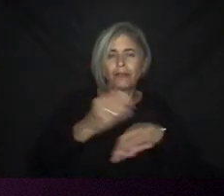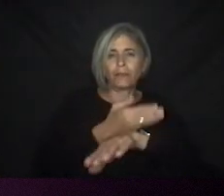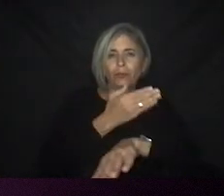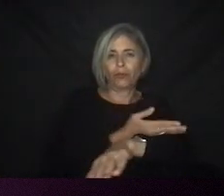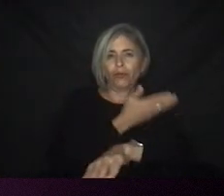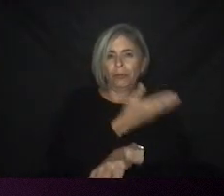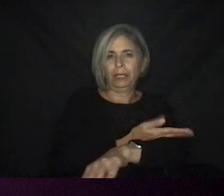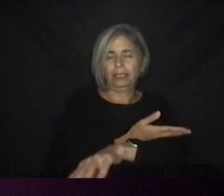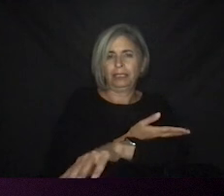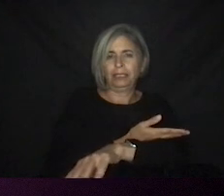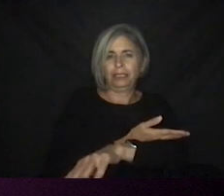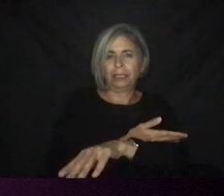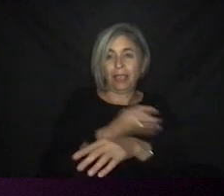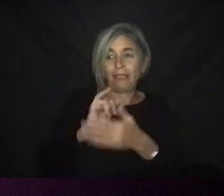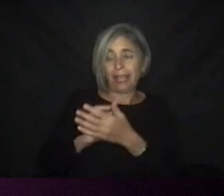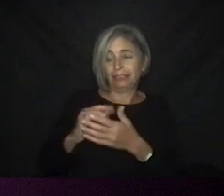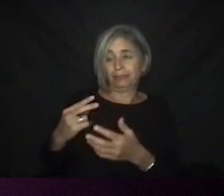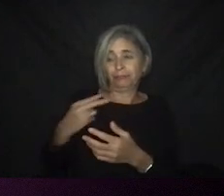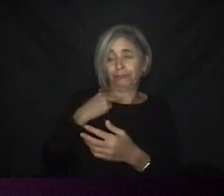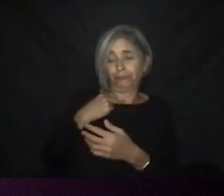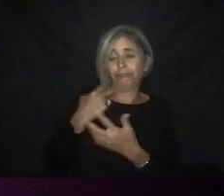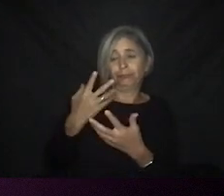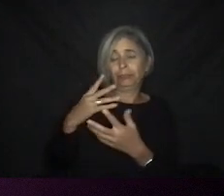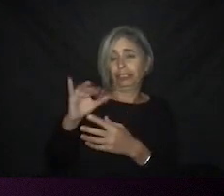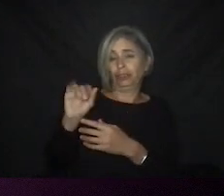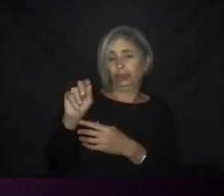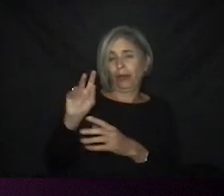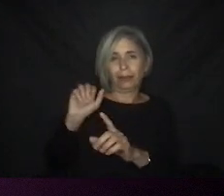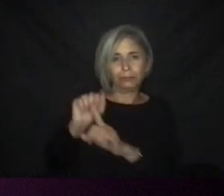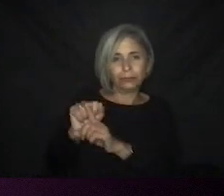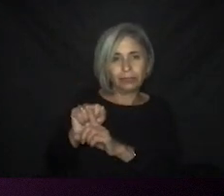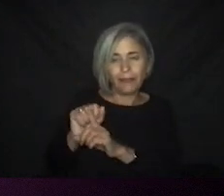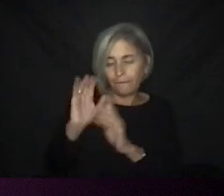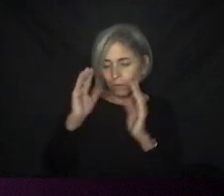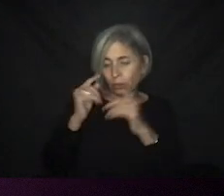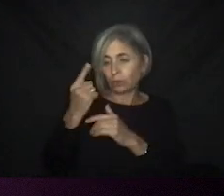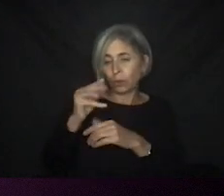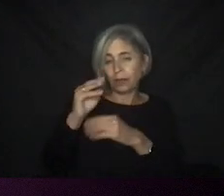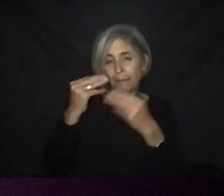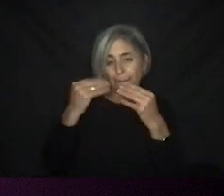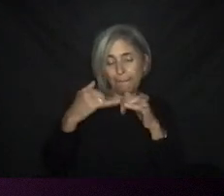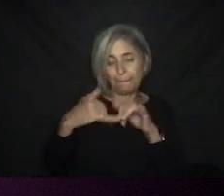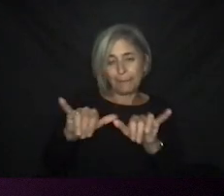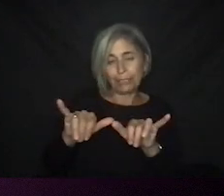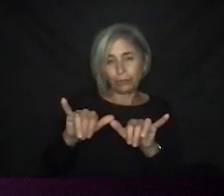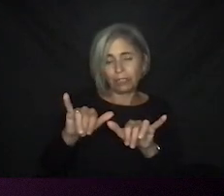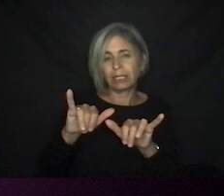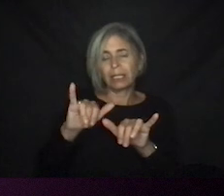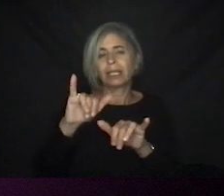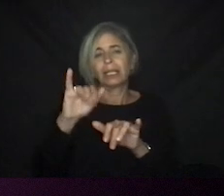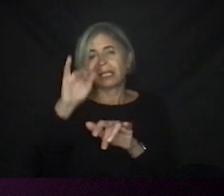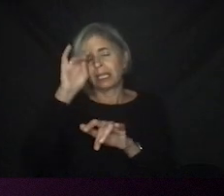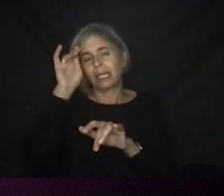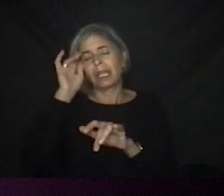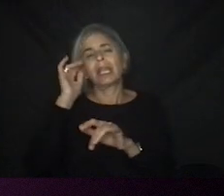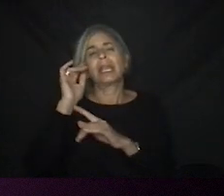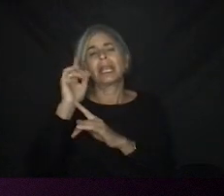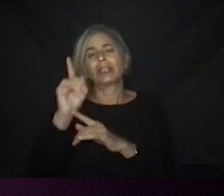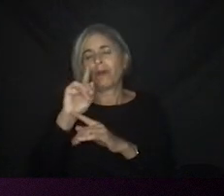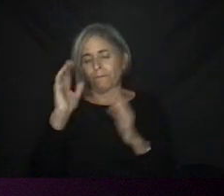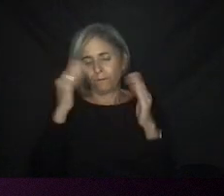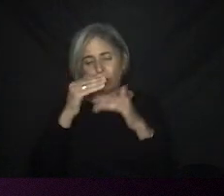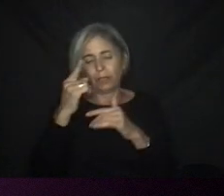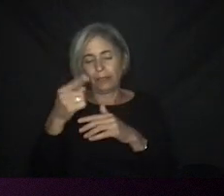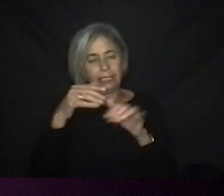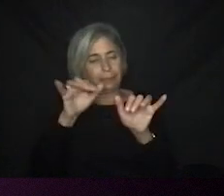other one is metric fixation, focusing on one metric at the detriment of everything else. Or, in our case, we're focusing